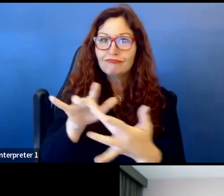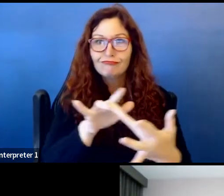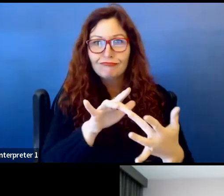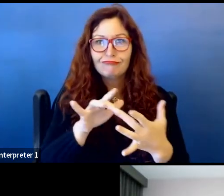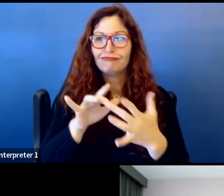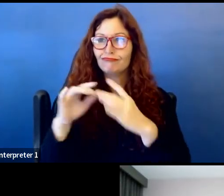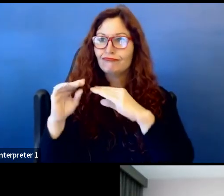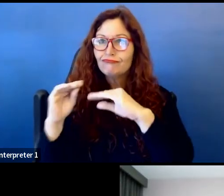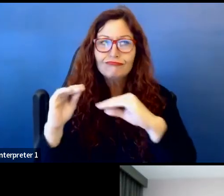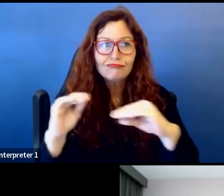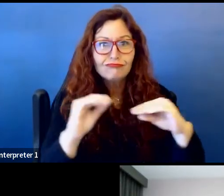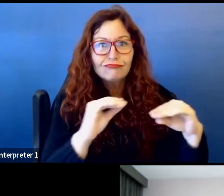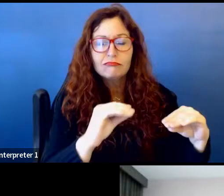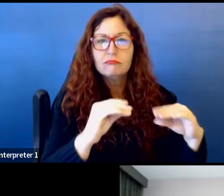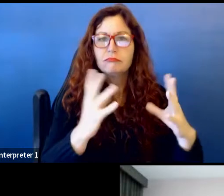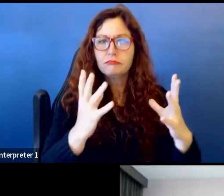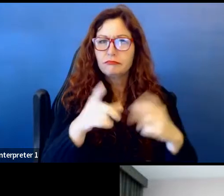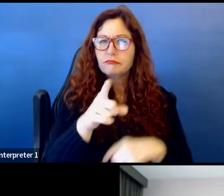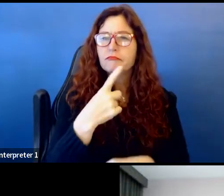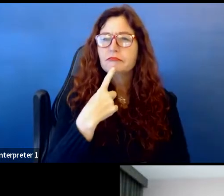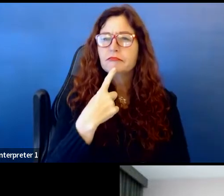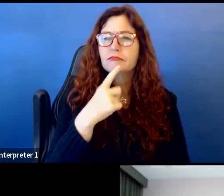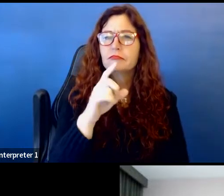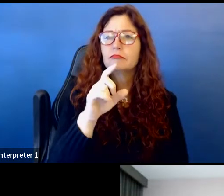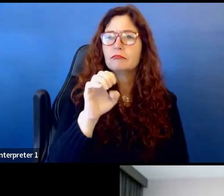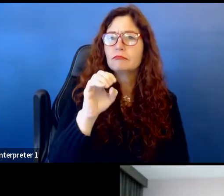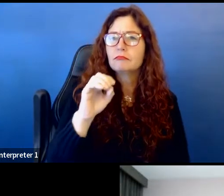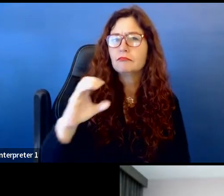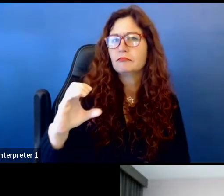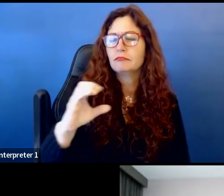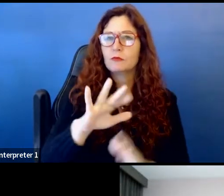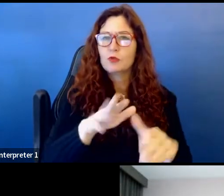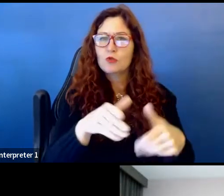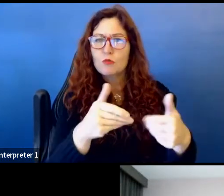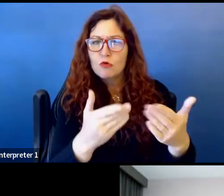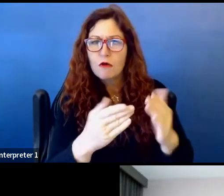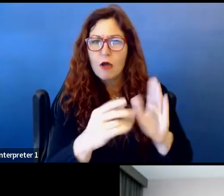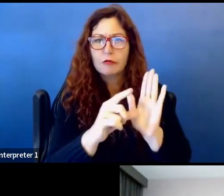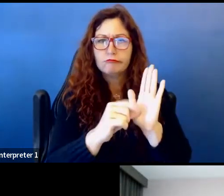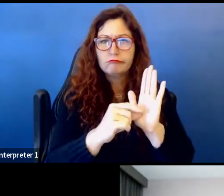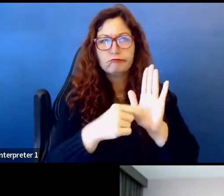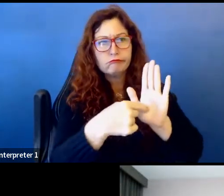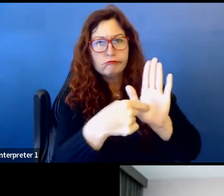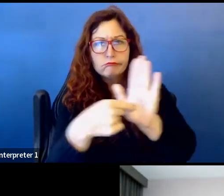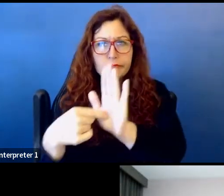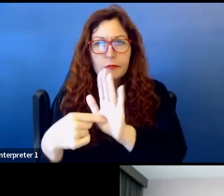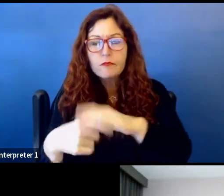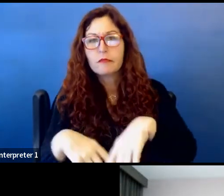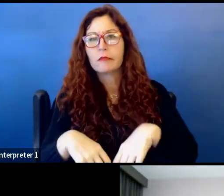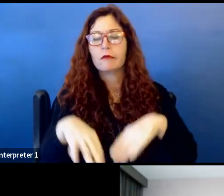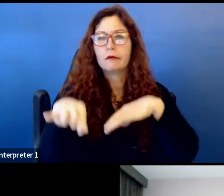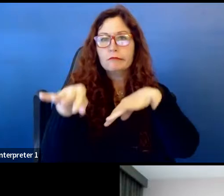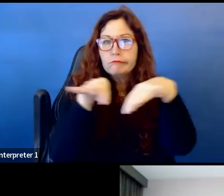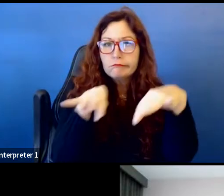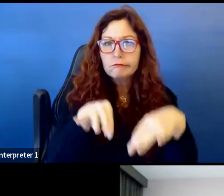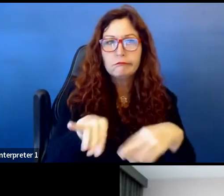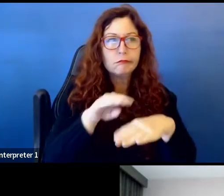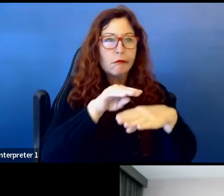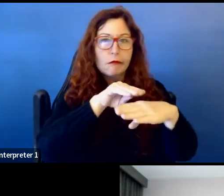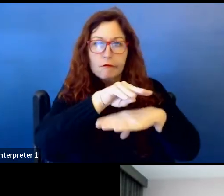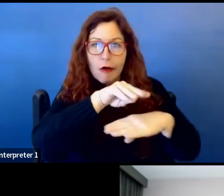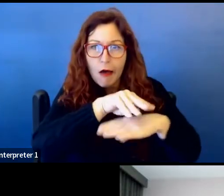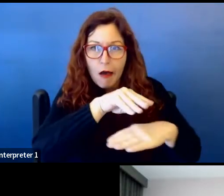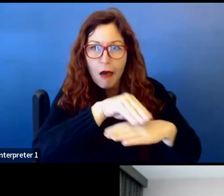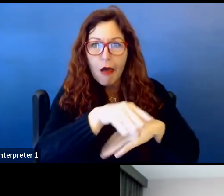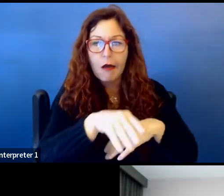mentioned that you know the eeoc if they could provide guidance documents technical assistance documents that are very straightforward to the point written in